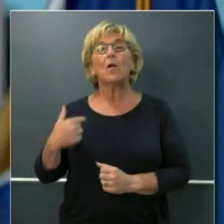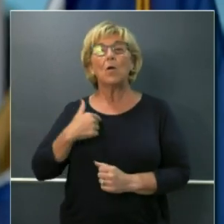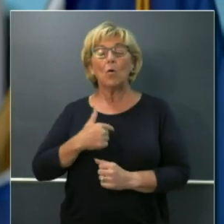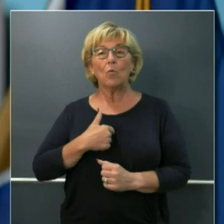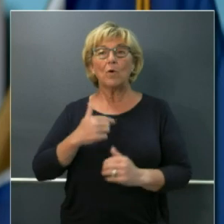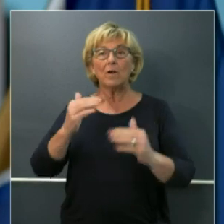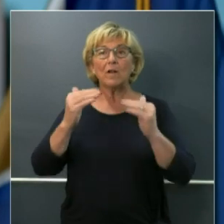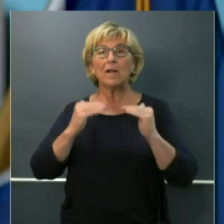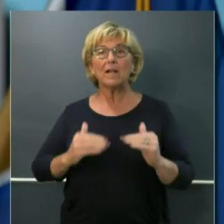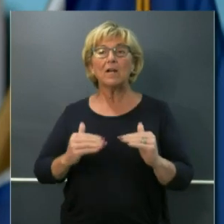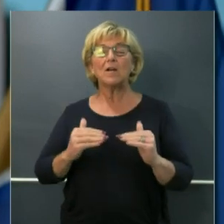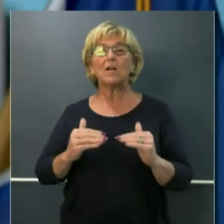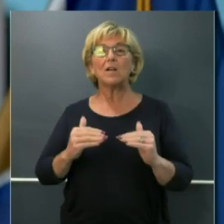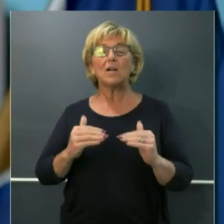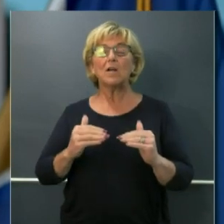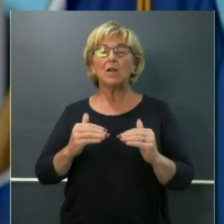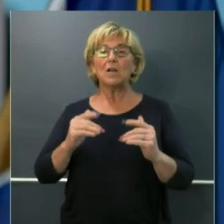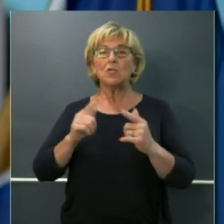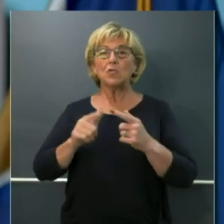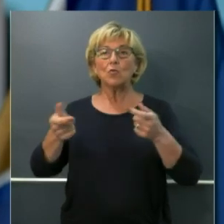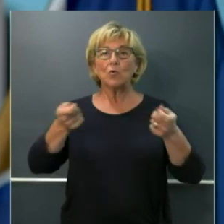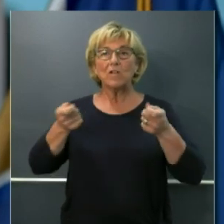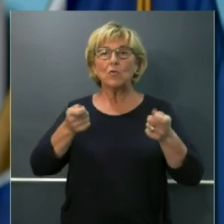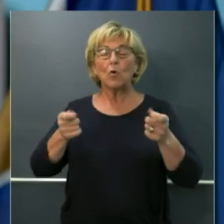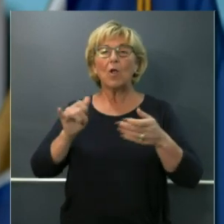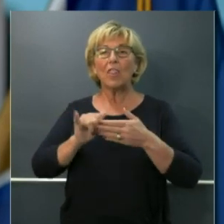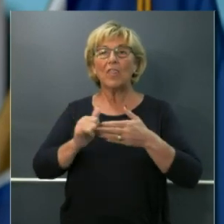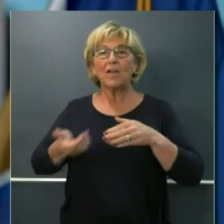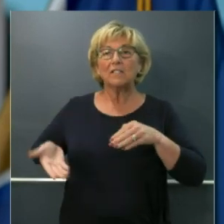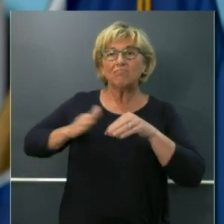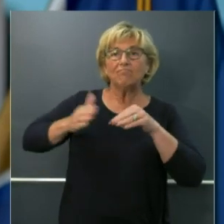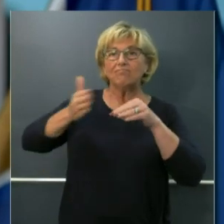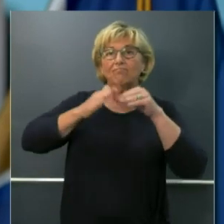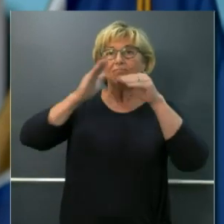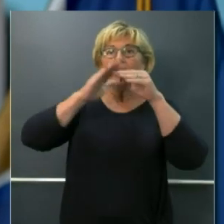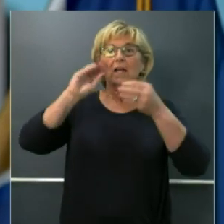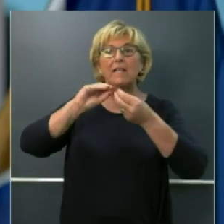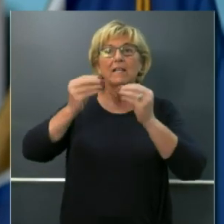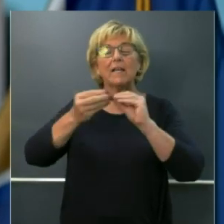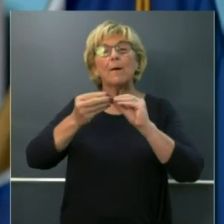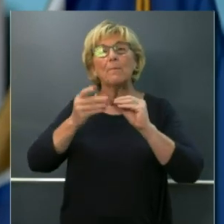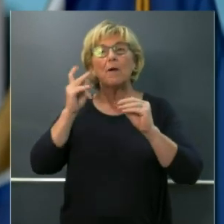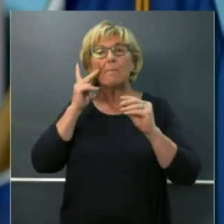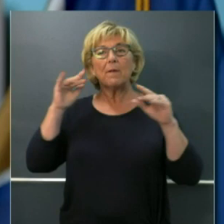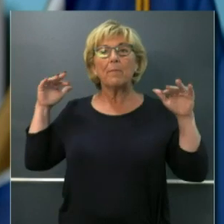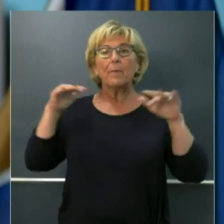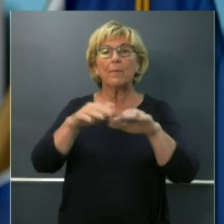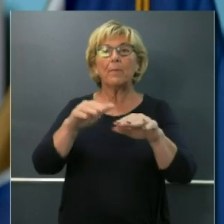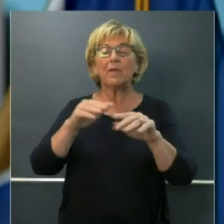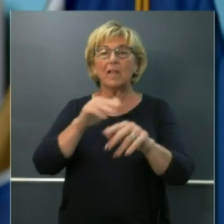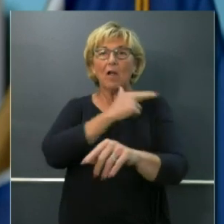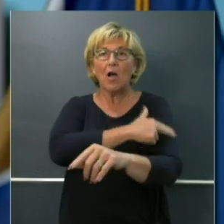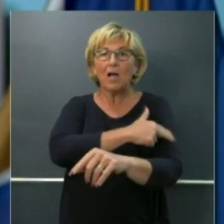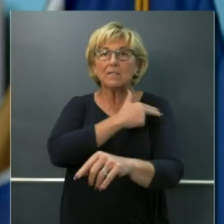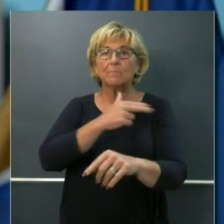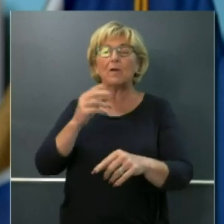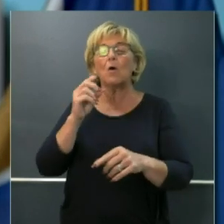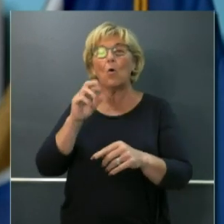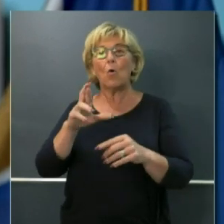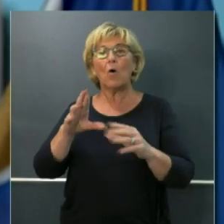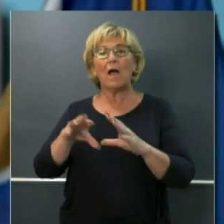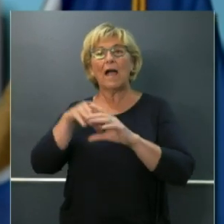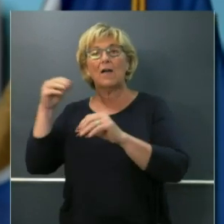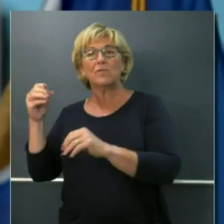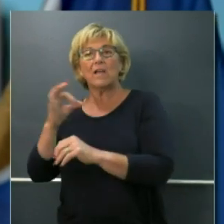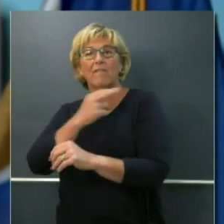securing the surge capacity within the hospital system and outside of the hospital system, these alternative care sites that we have brought